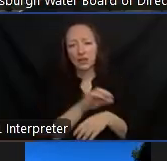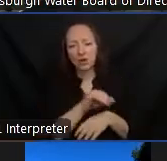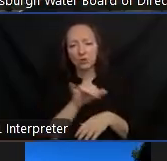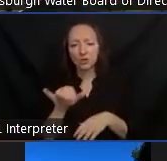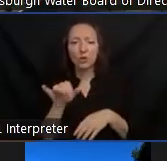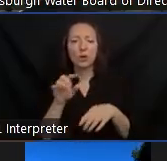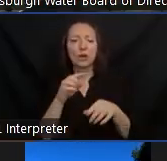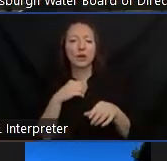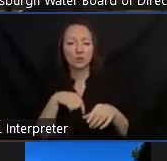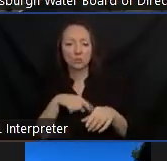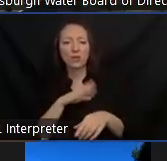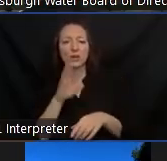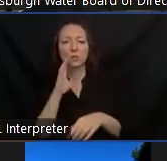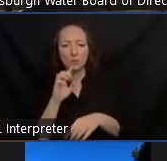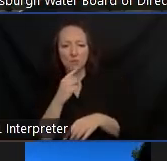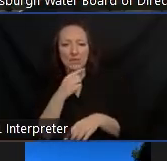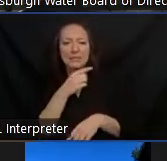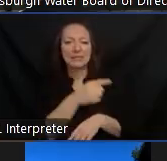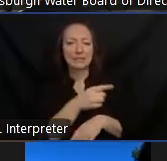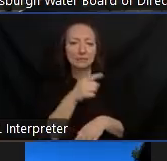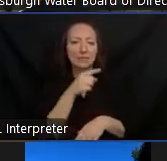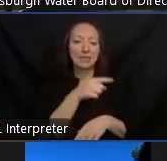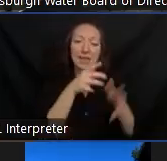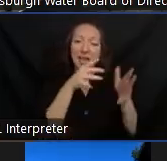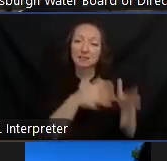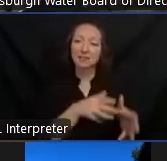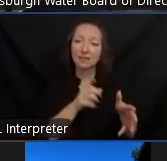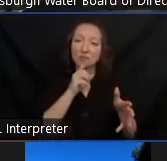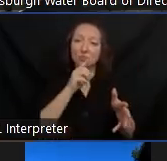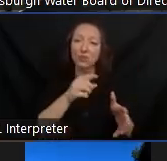a legacy here and other places.